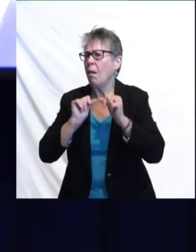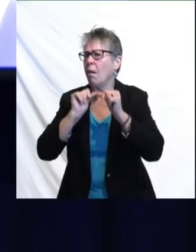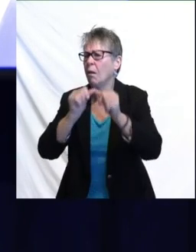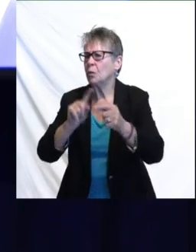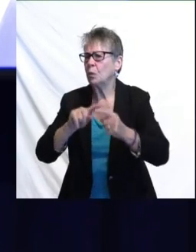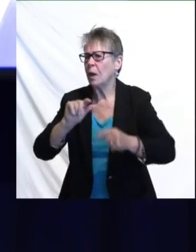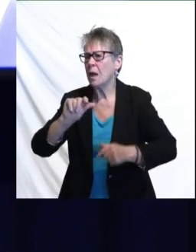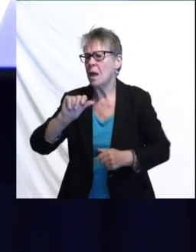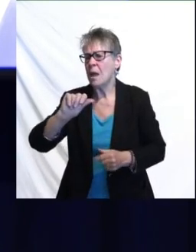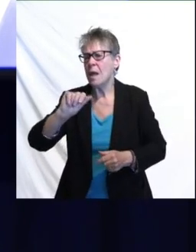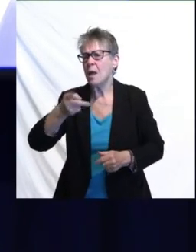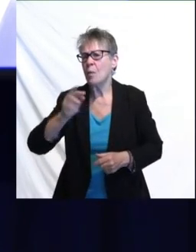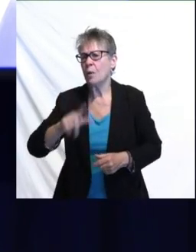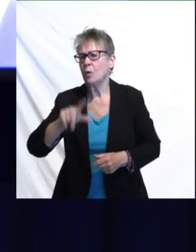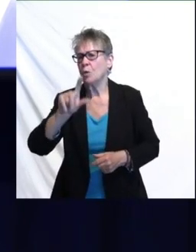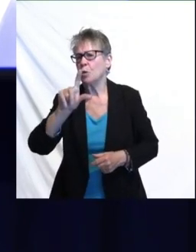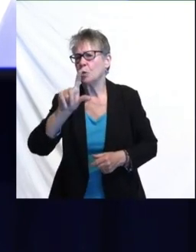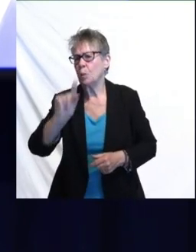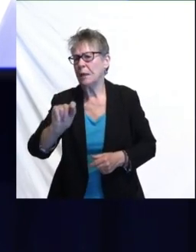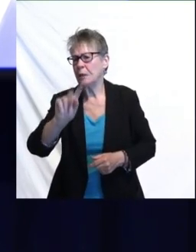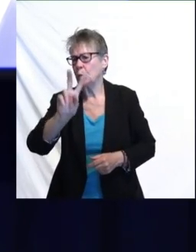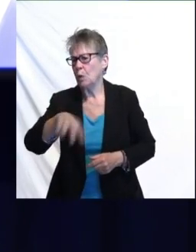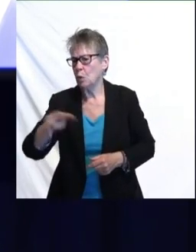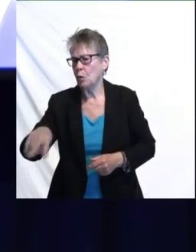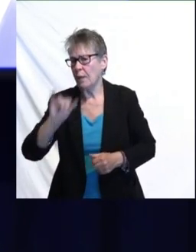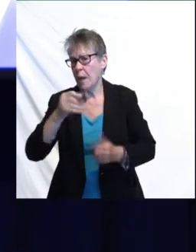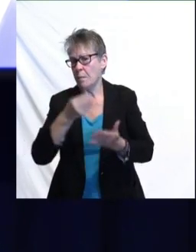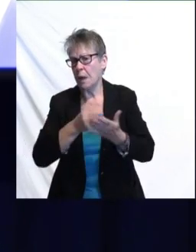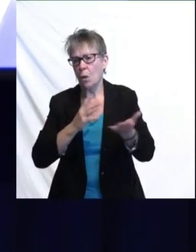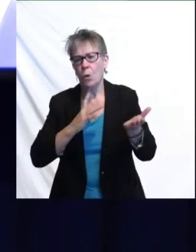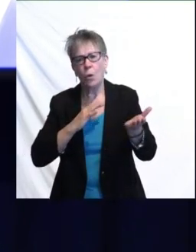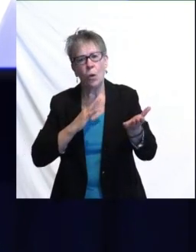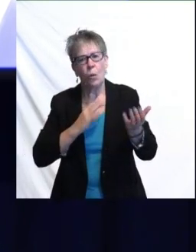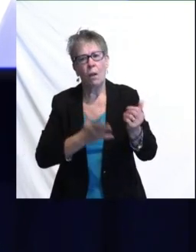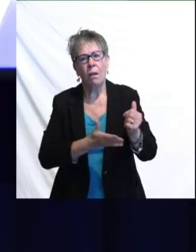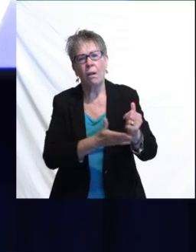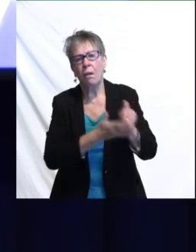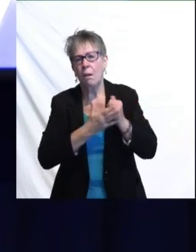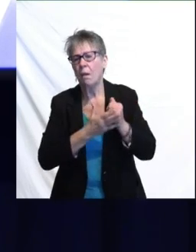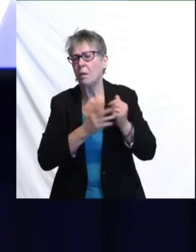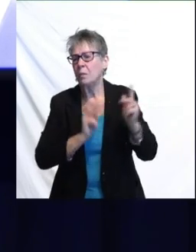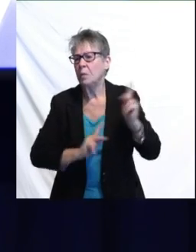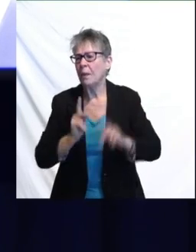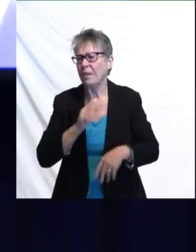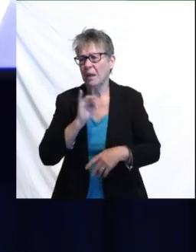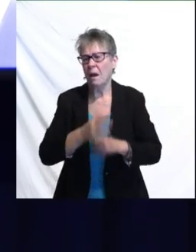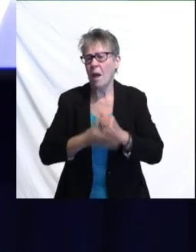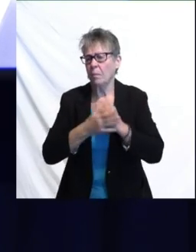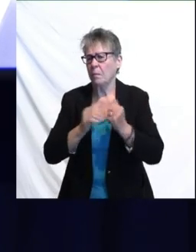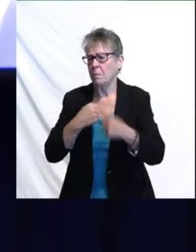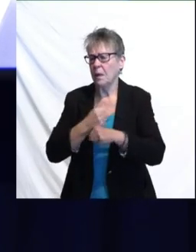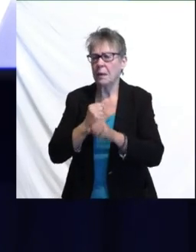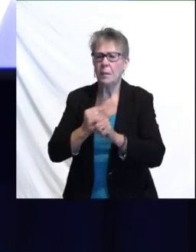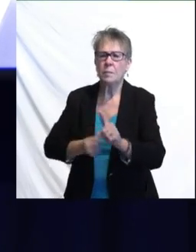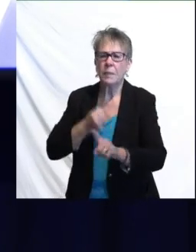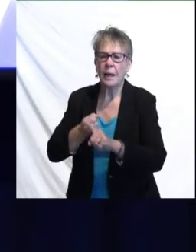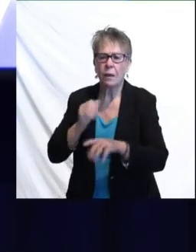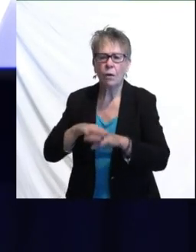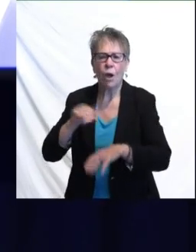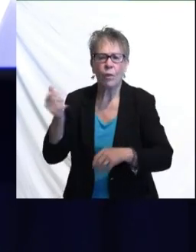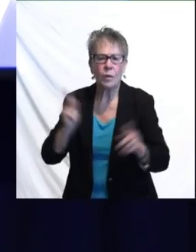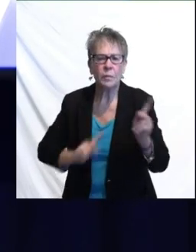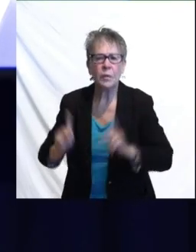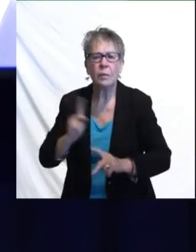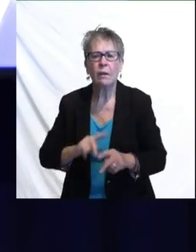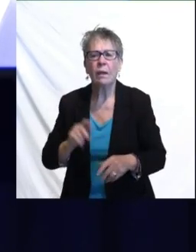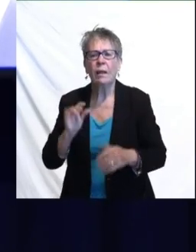from a fiscal impact, as well as that also included the extension of Title 32, which allows us to keep the